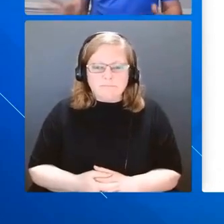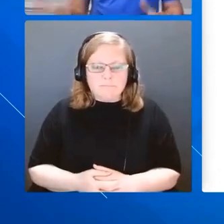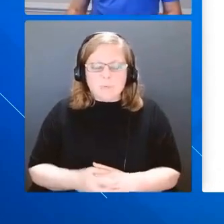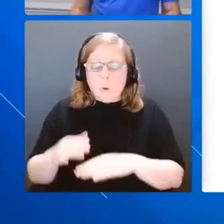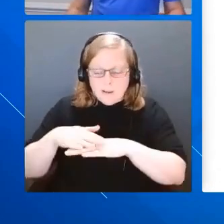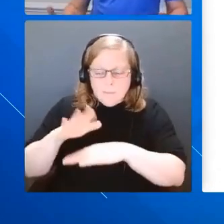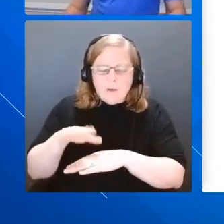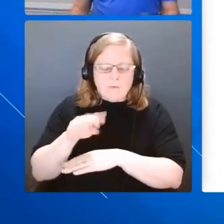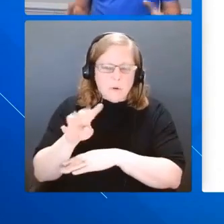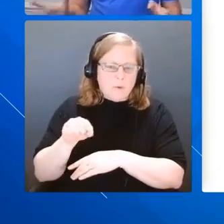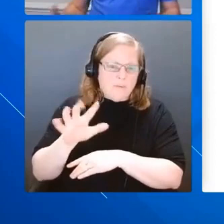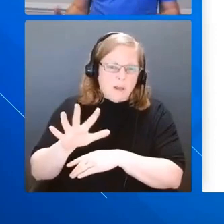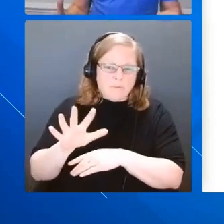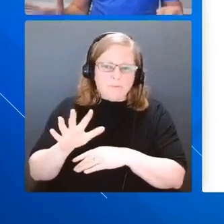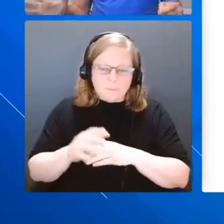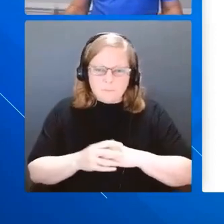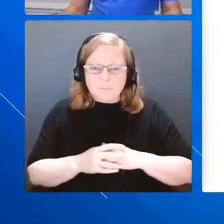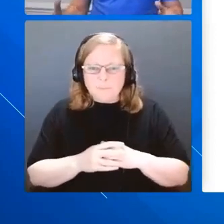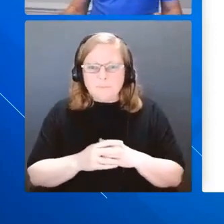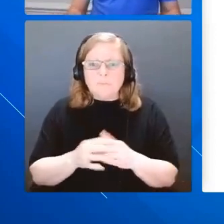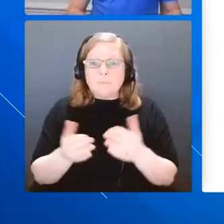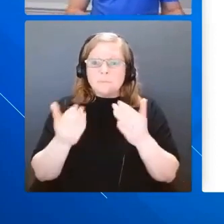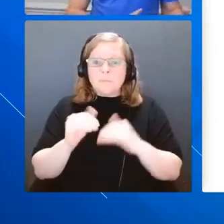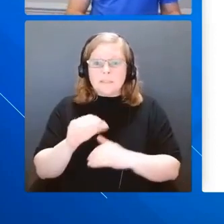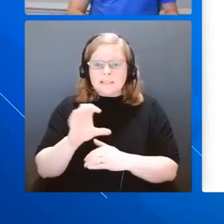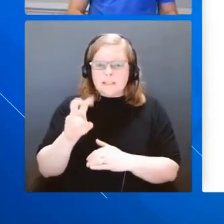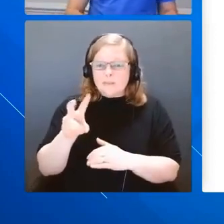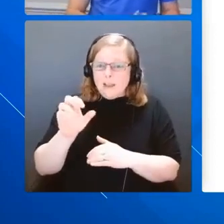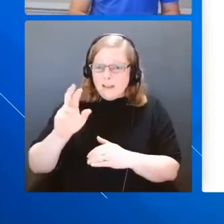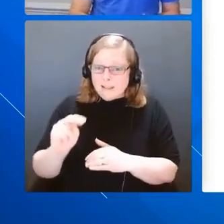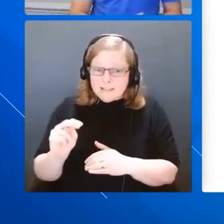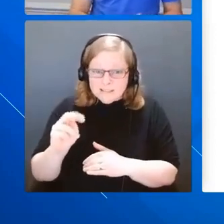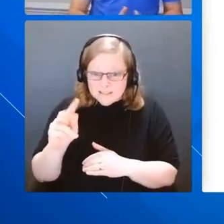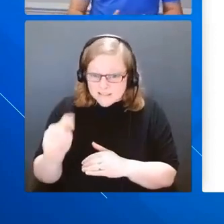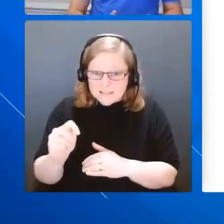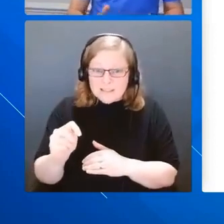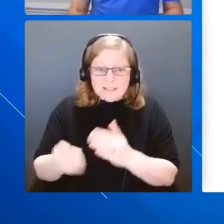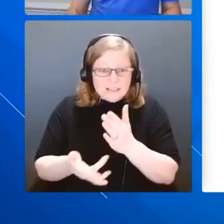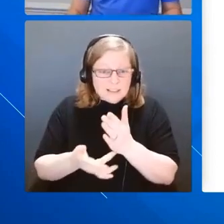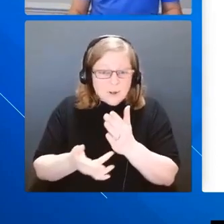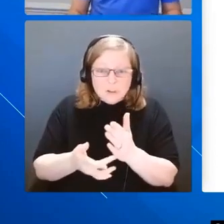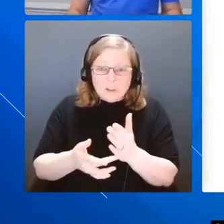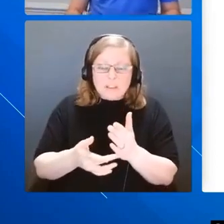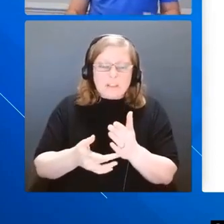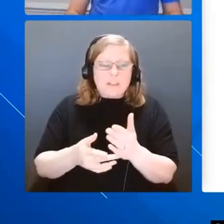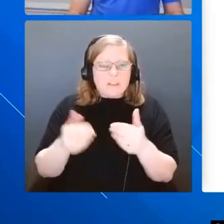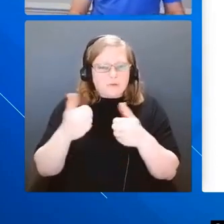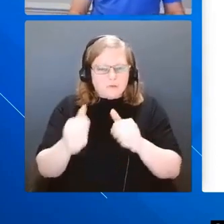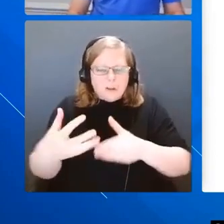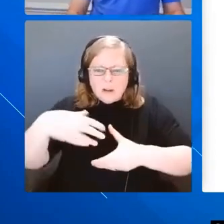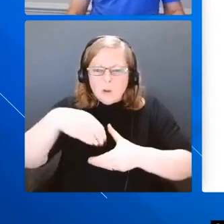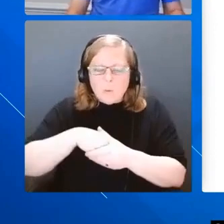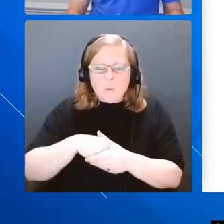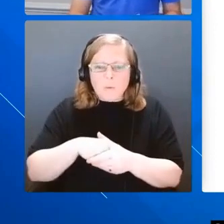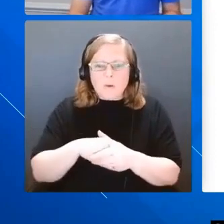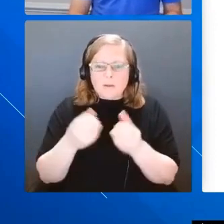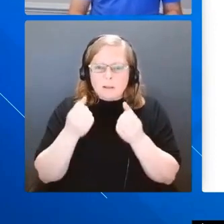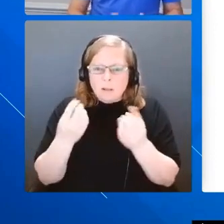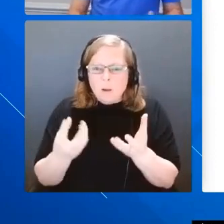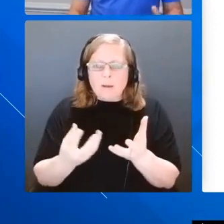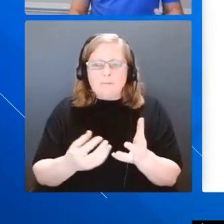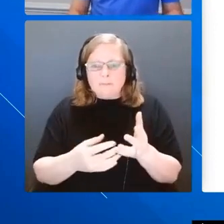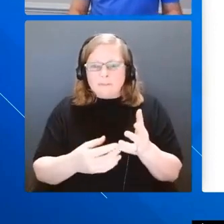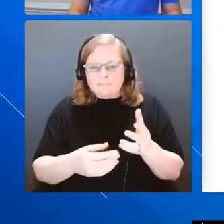When we create our Cvent products, we try to incorporate as much guidance as possible. Here's a screenshot from this is a Attendee Hub